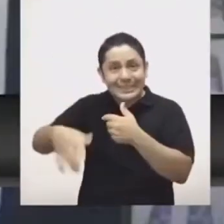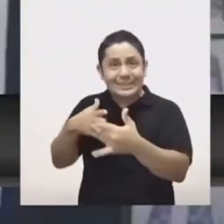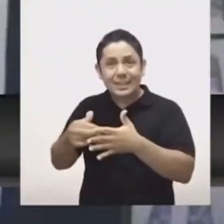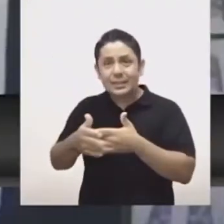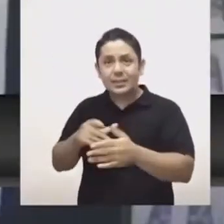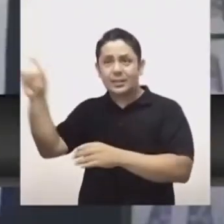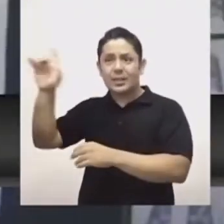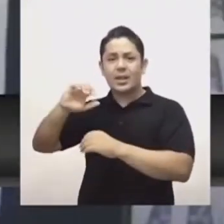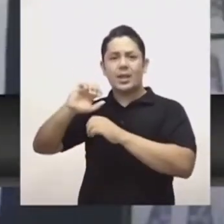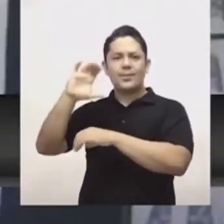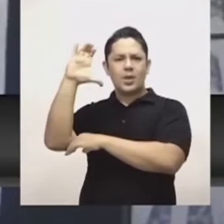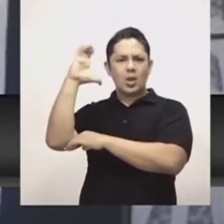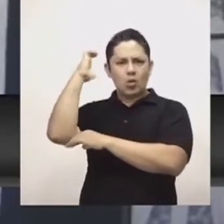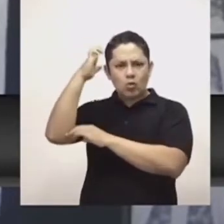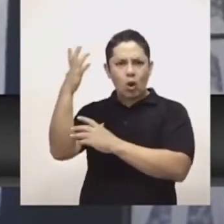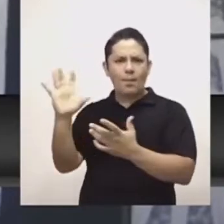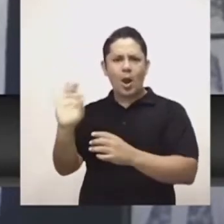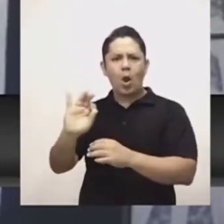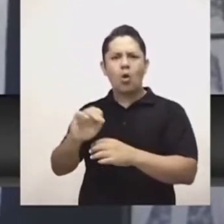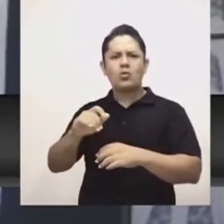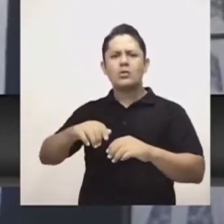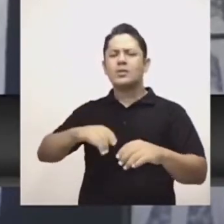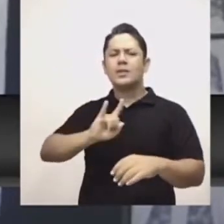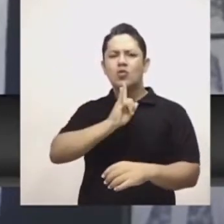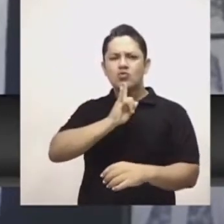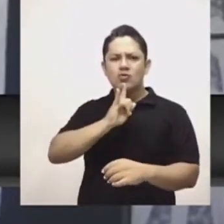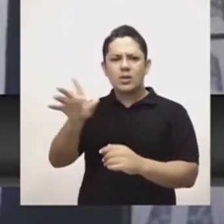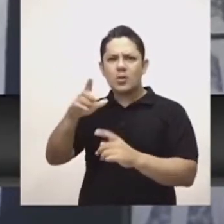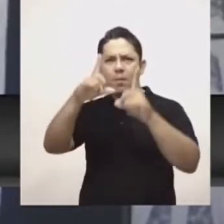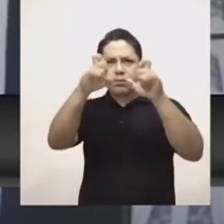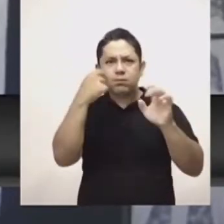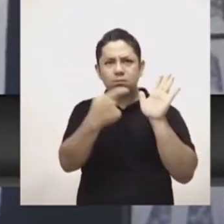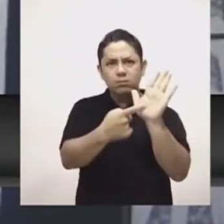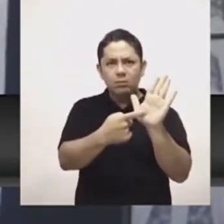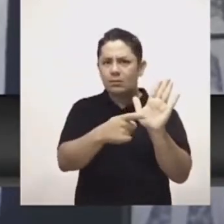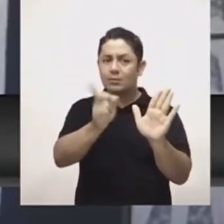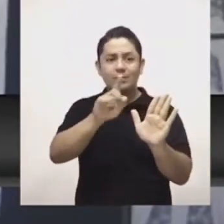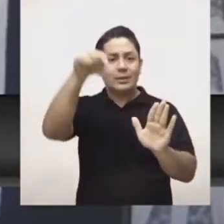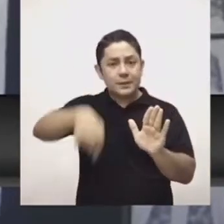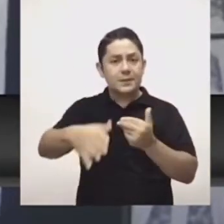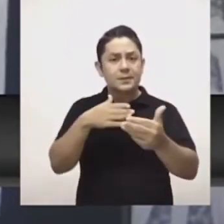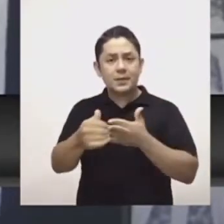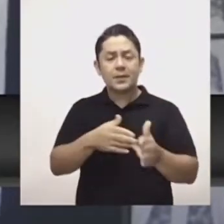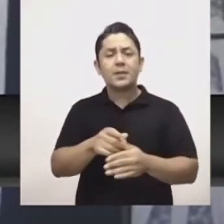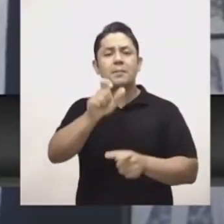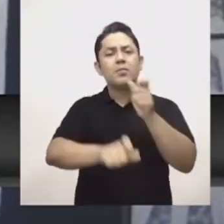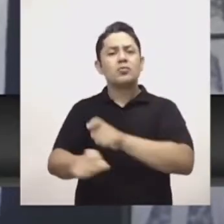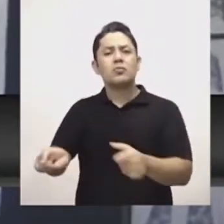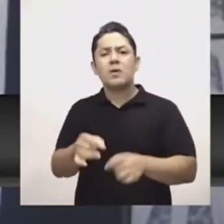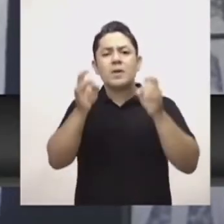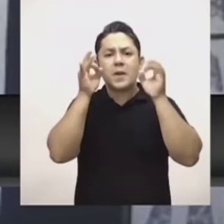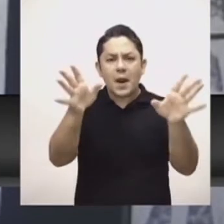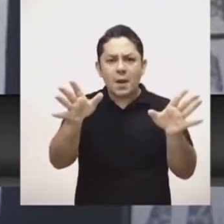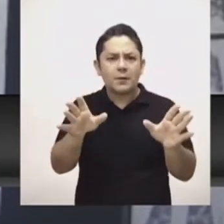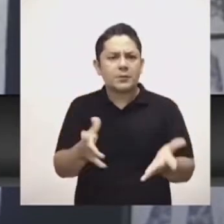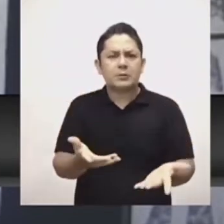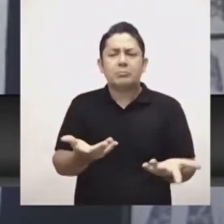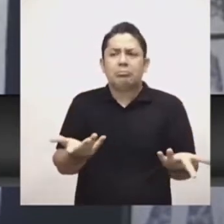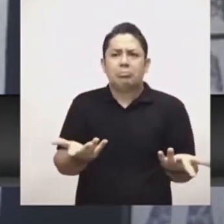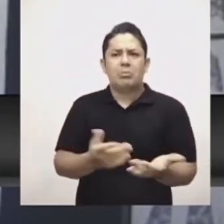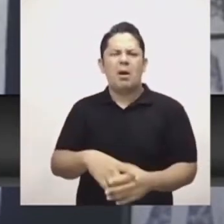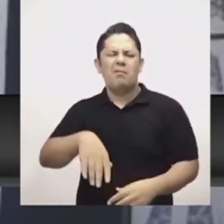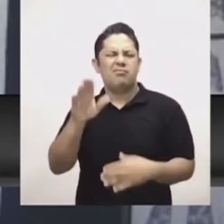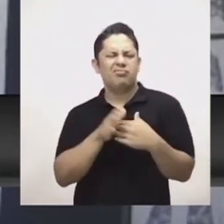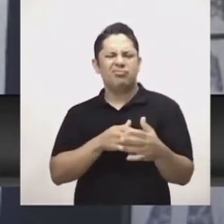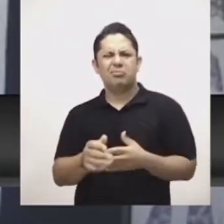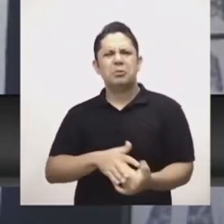impressive inflammatory process, and that is not a virus from Australia or Europe. This is an image of a patient from San